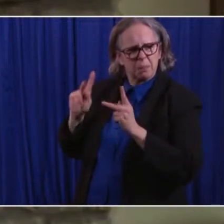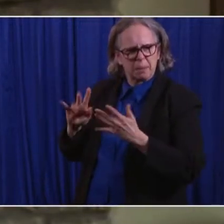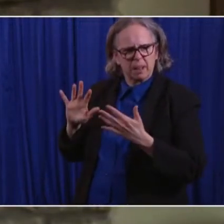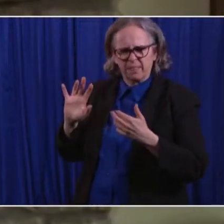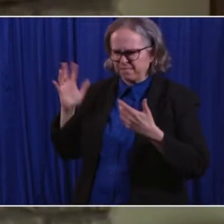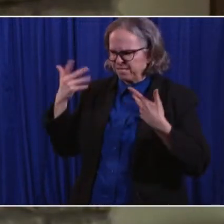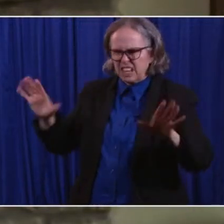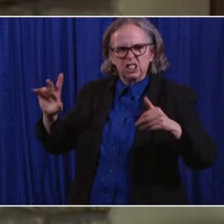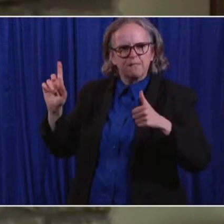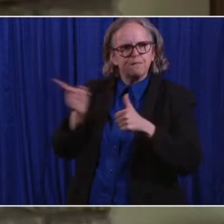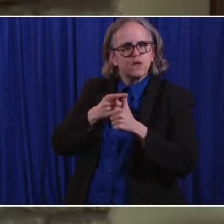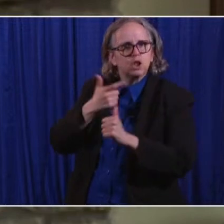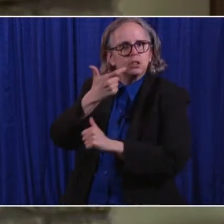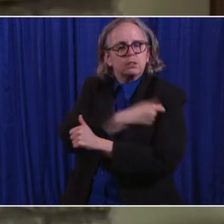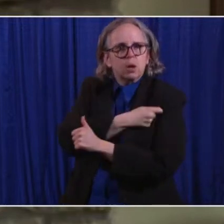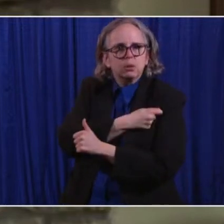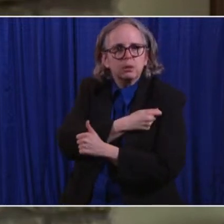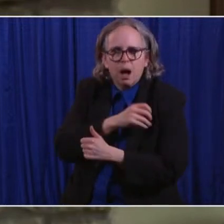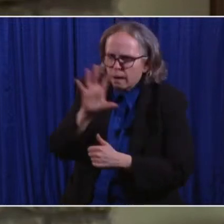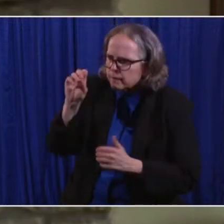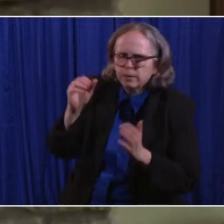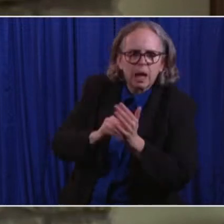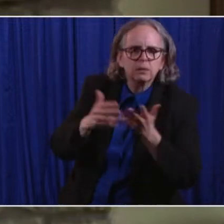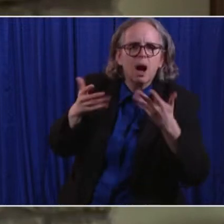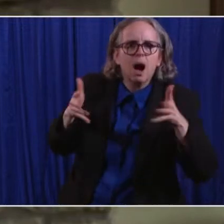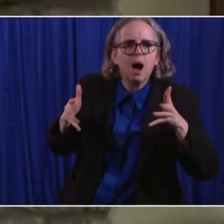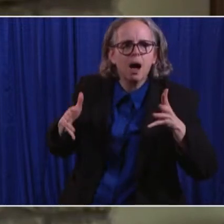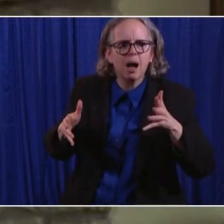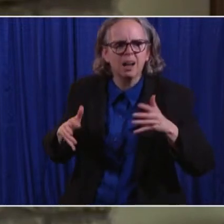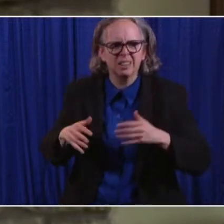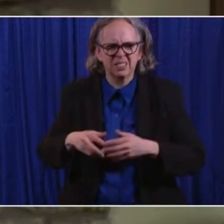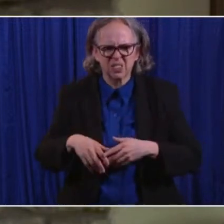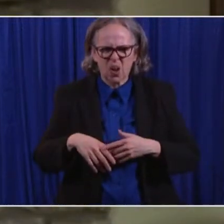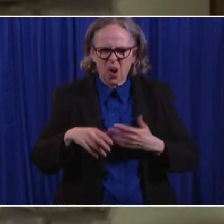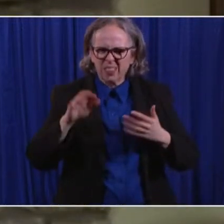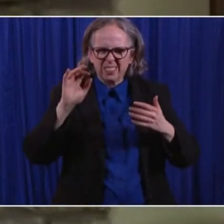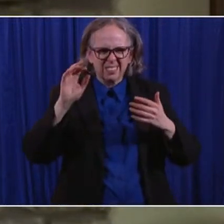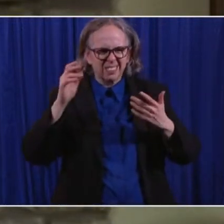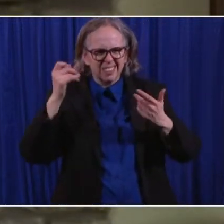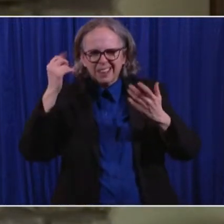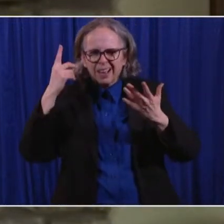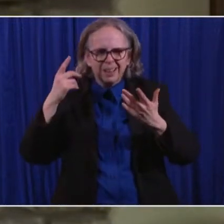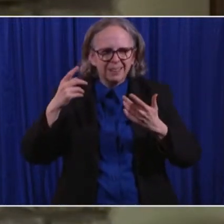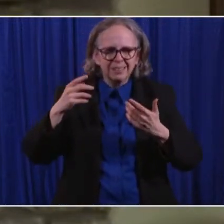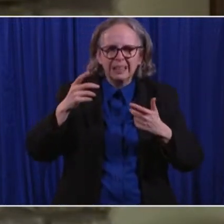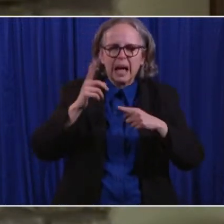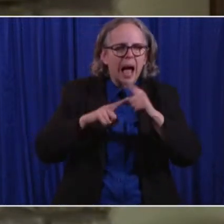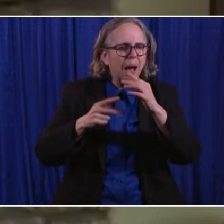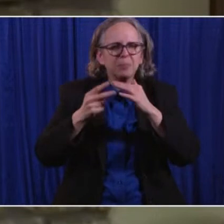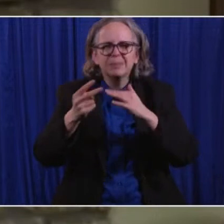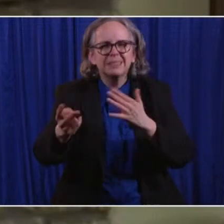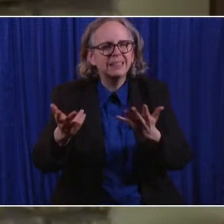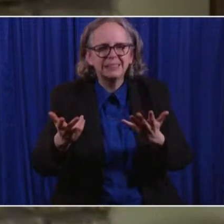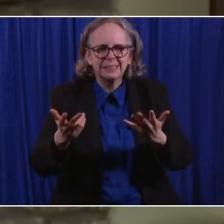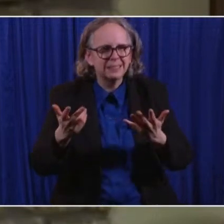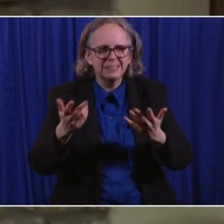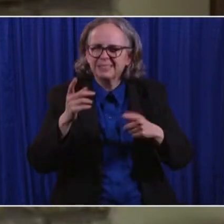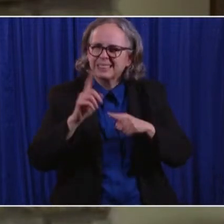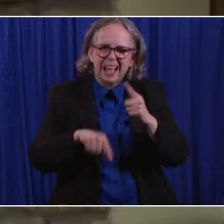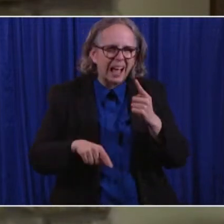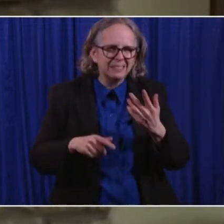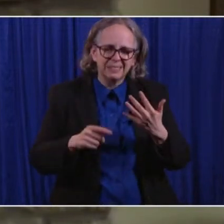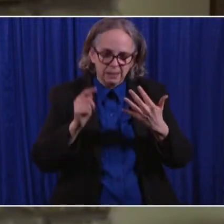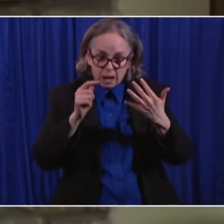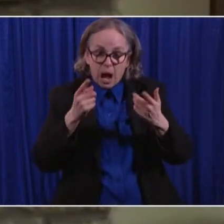things can't really be, people can't calculate how all those things coming together.